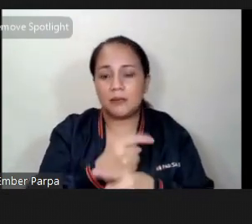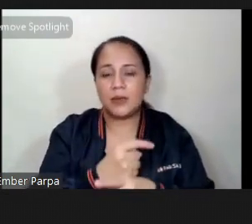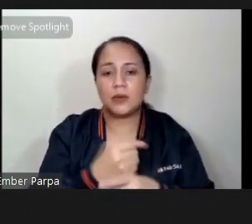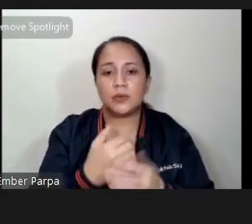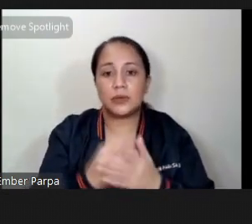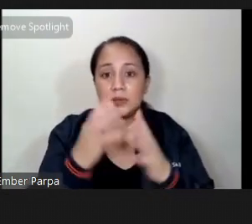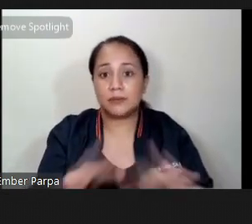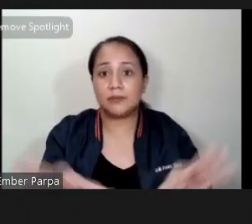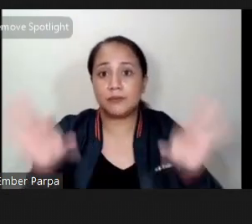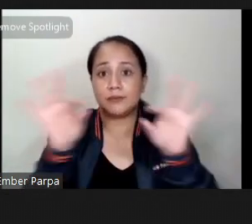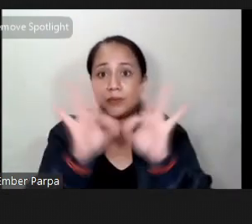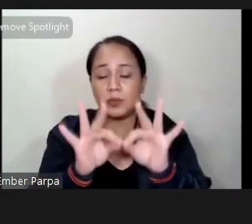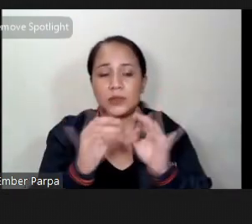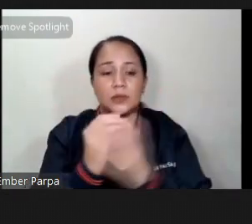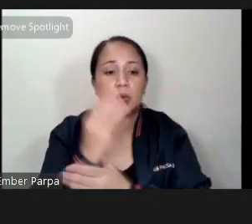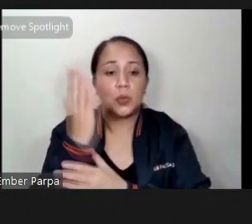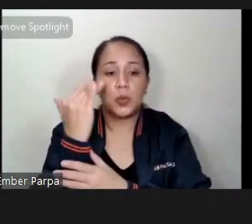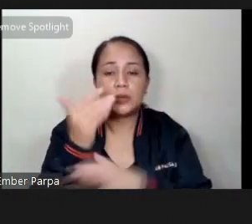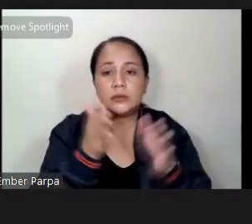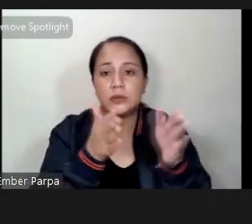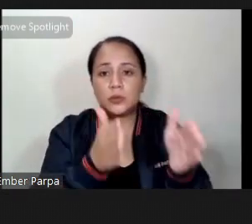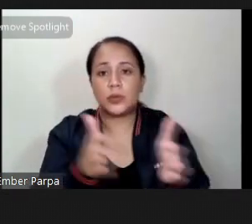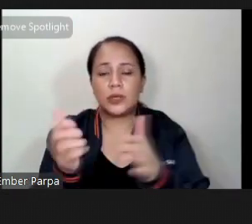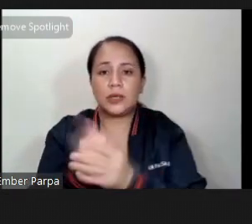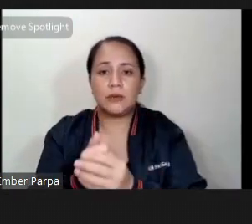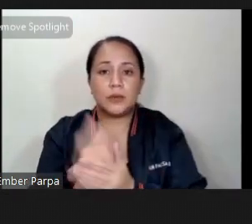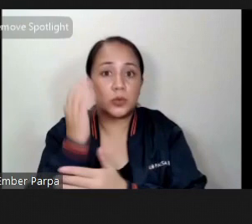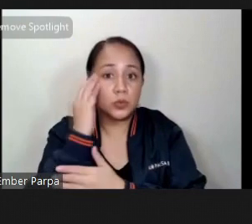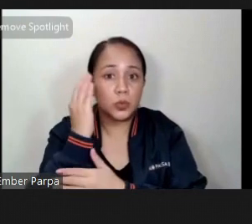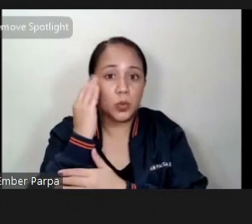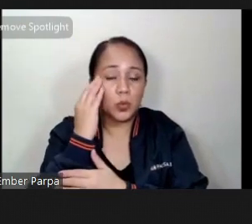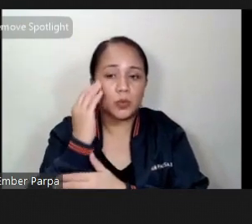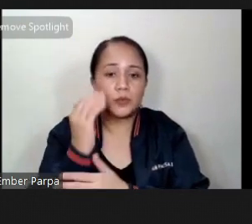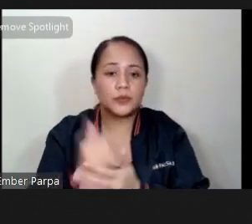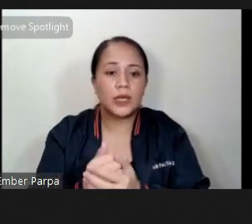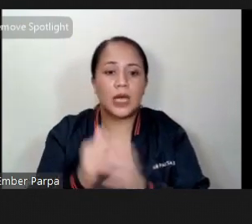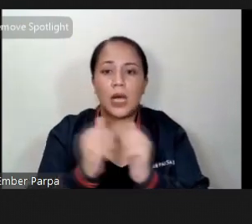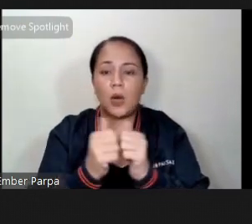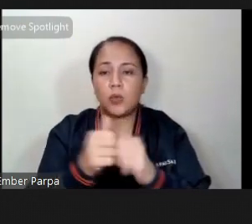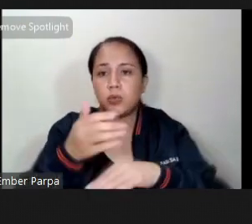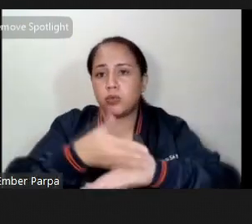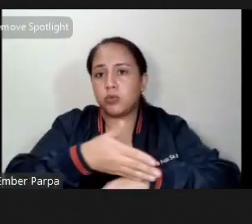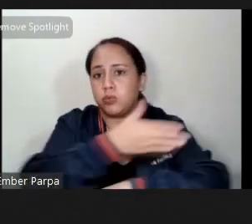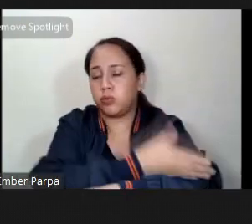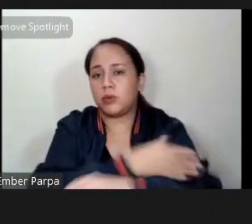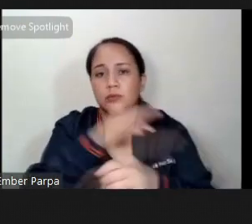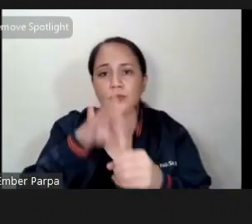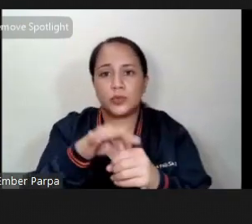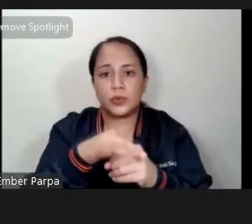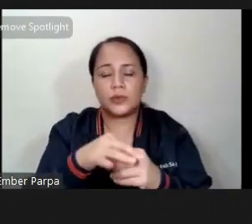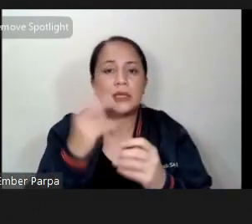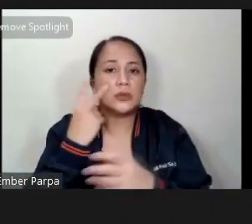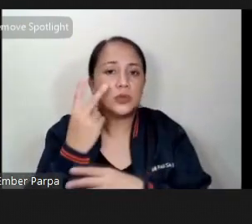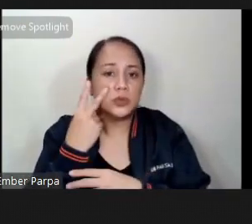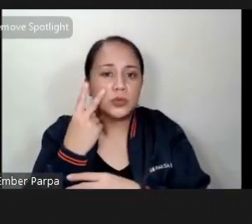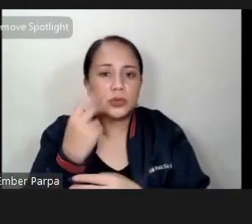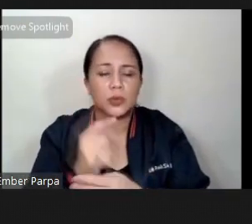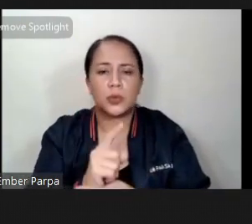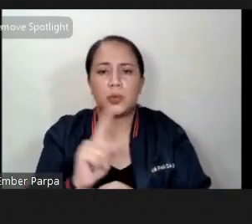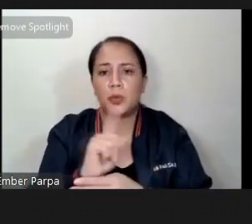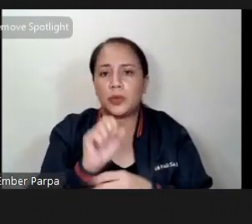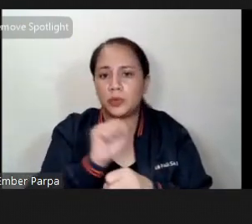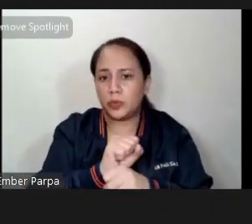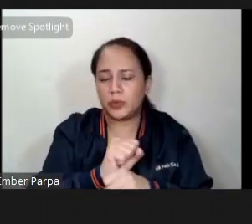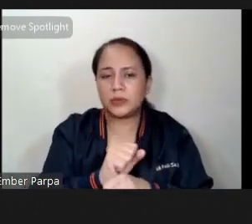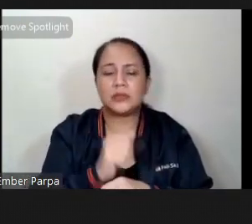very important rin dahil paraan ito para malaman natin how to improve the programs and to see what works and